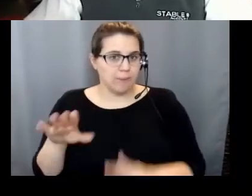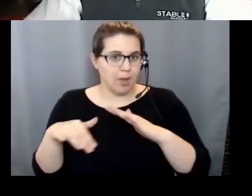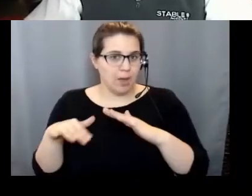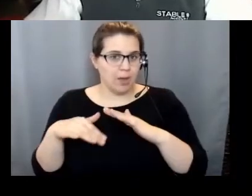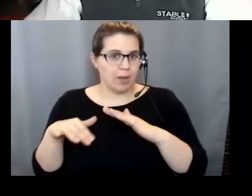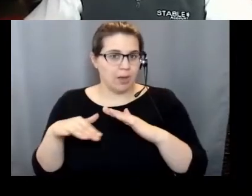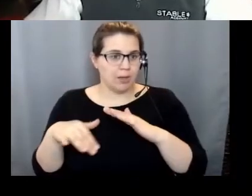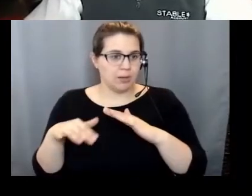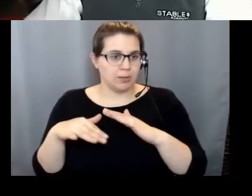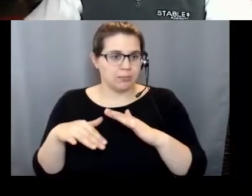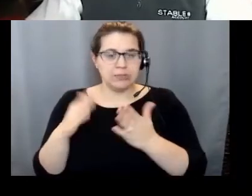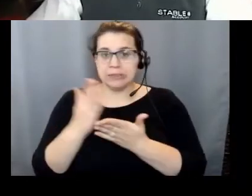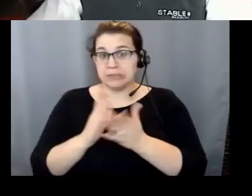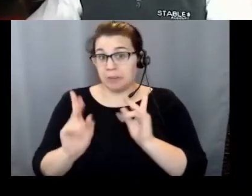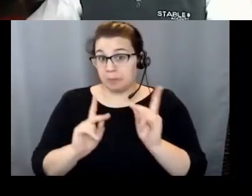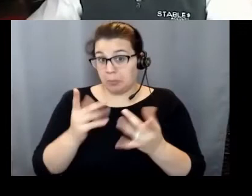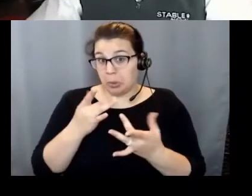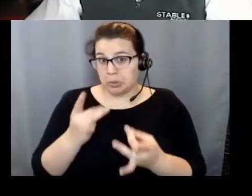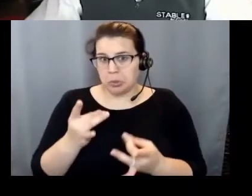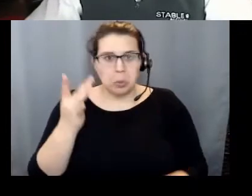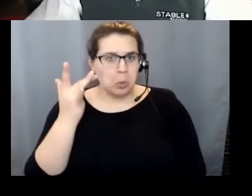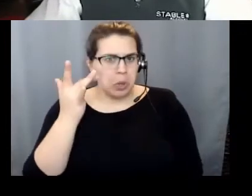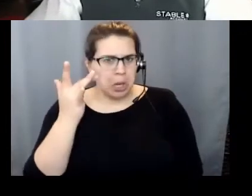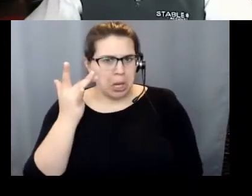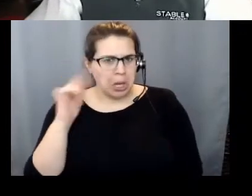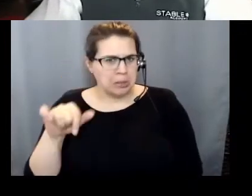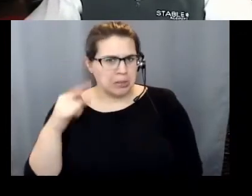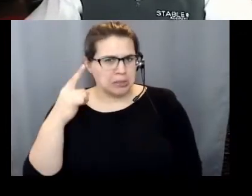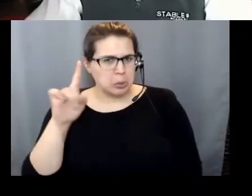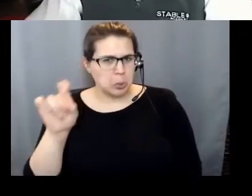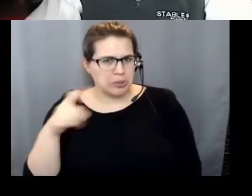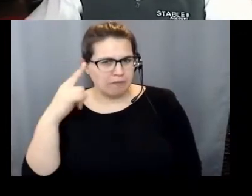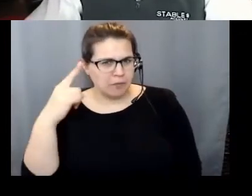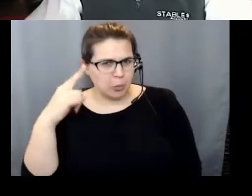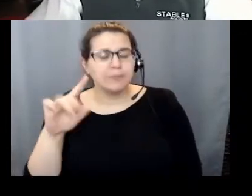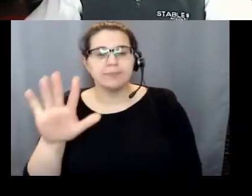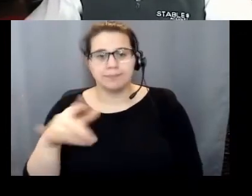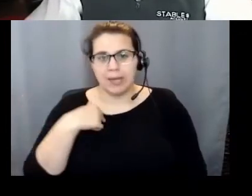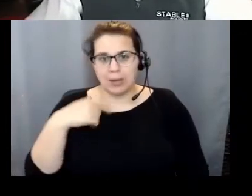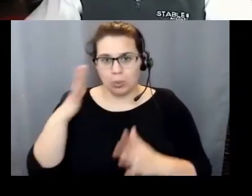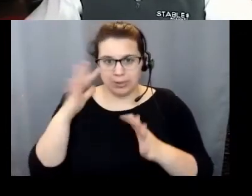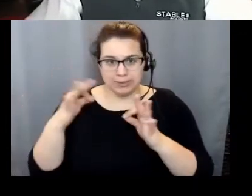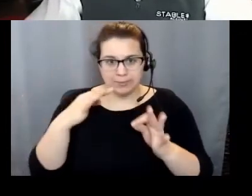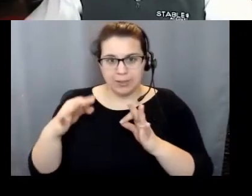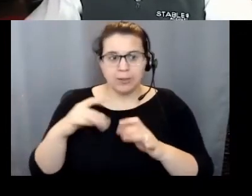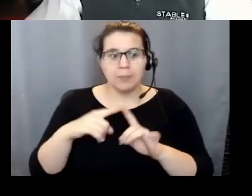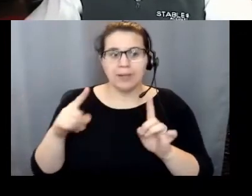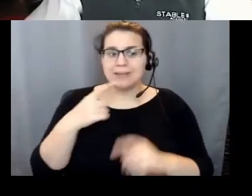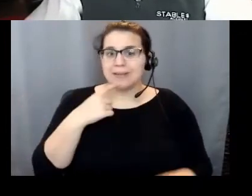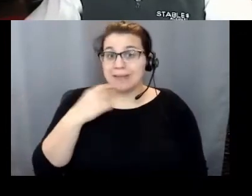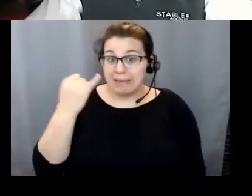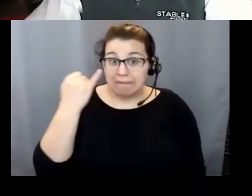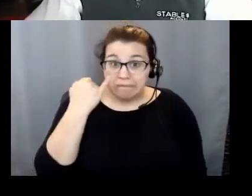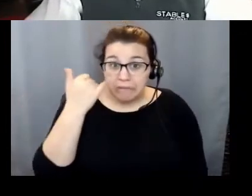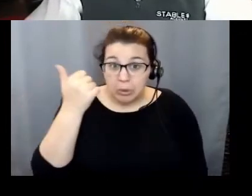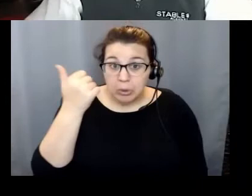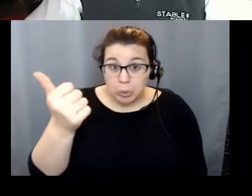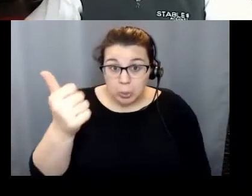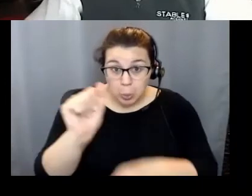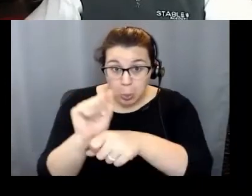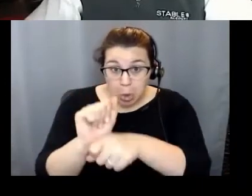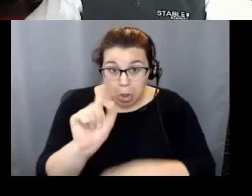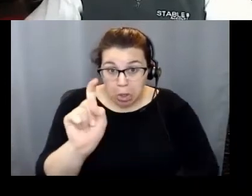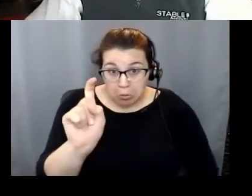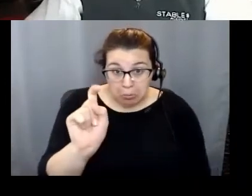Some people are interested into why we ask this, and I will explain briefly. But it asks if you are employed,